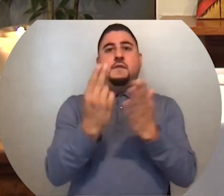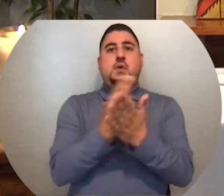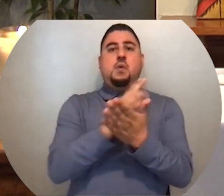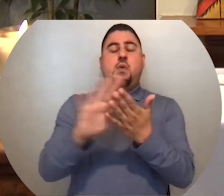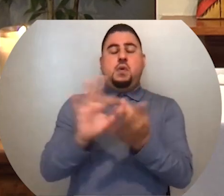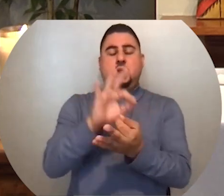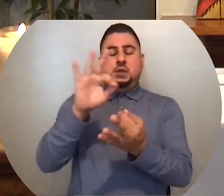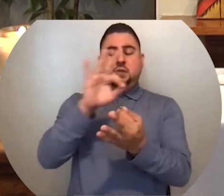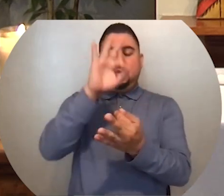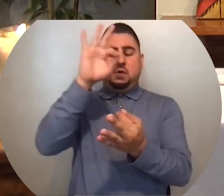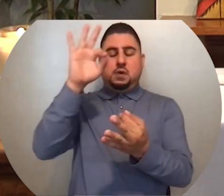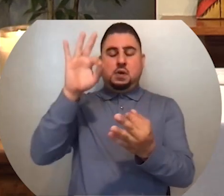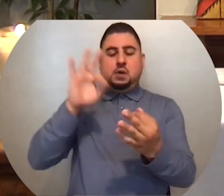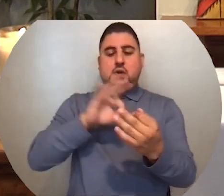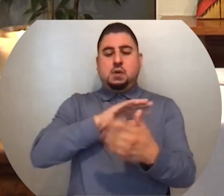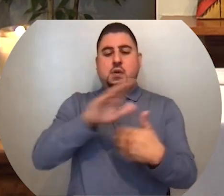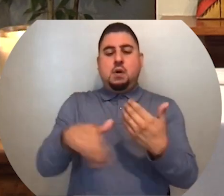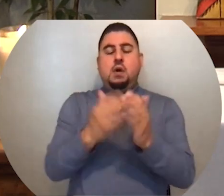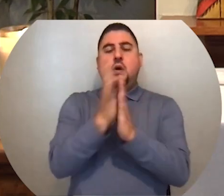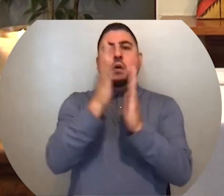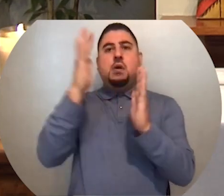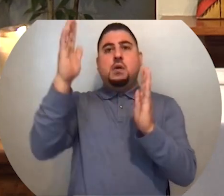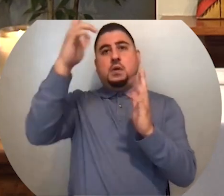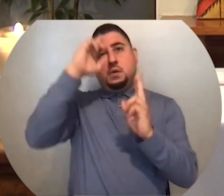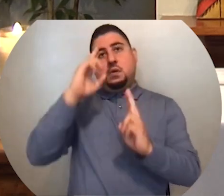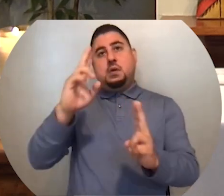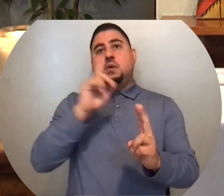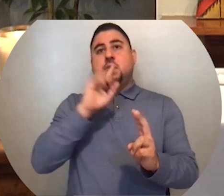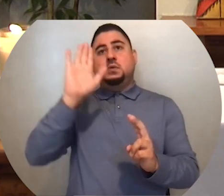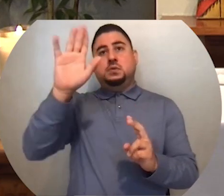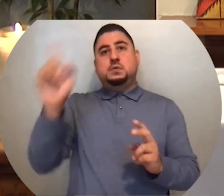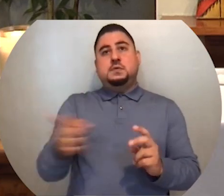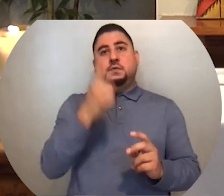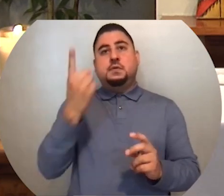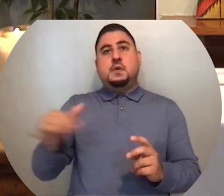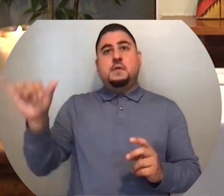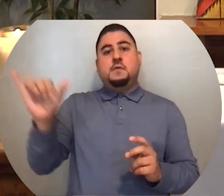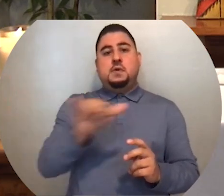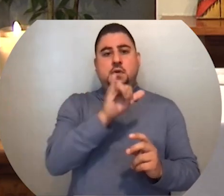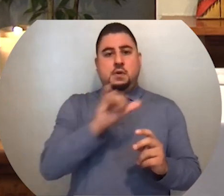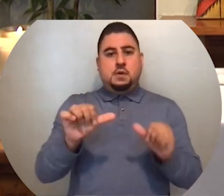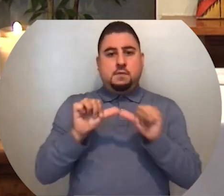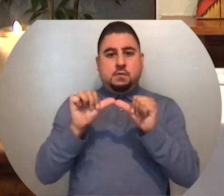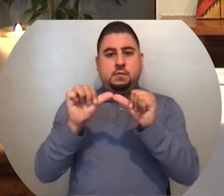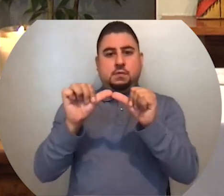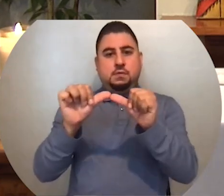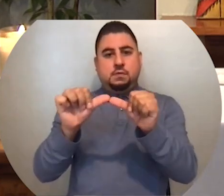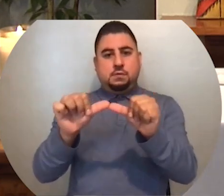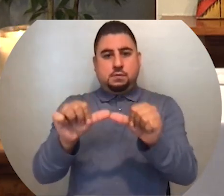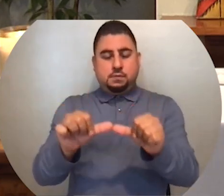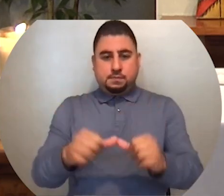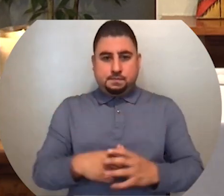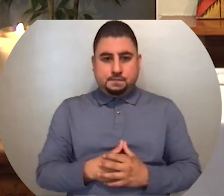unity of the Holy Spirit, all glory and honor is yours forever and ever.